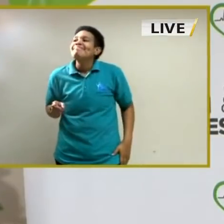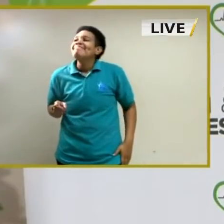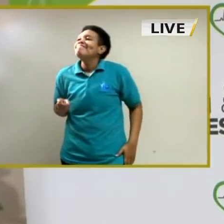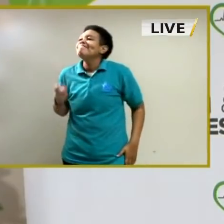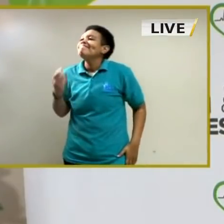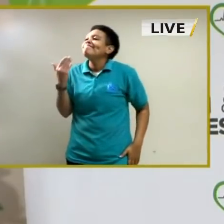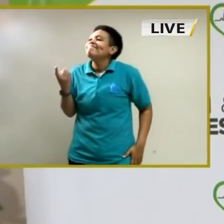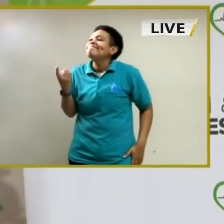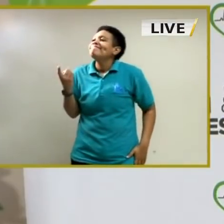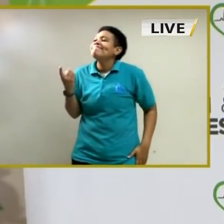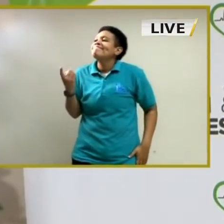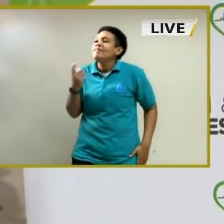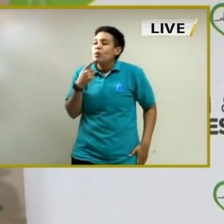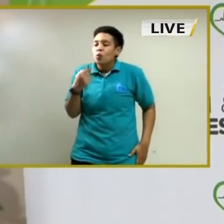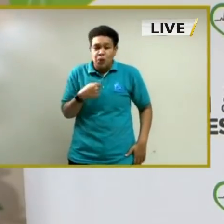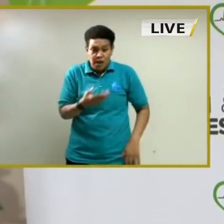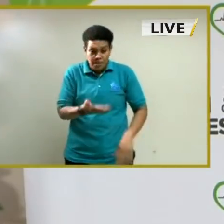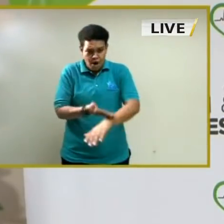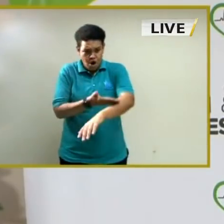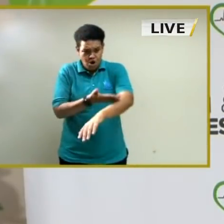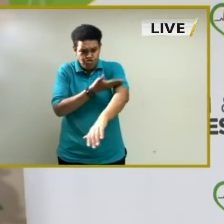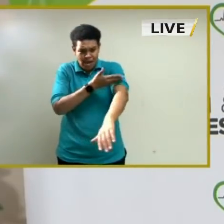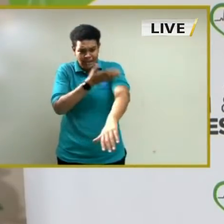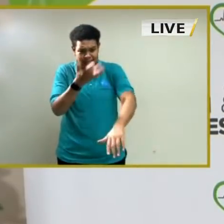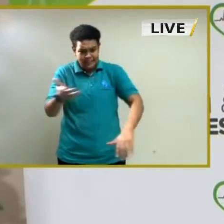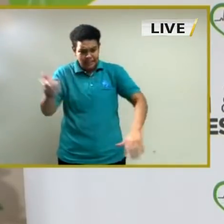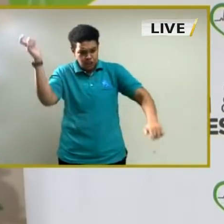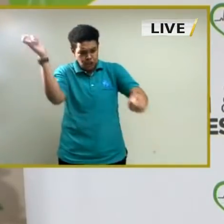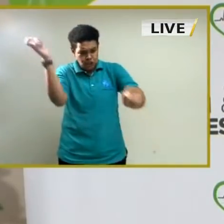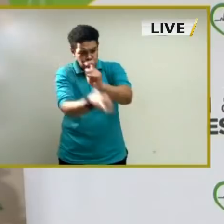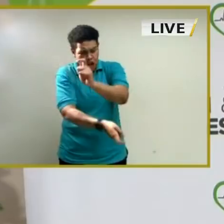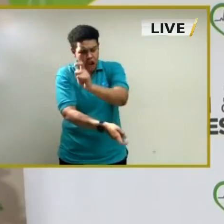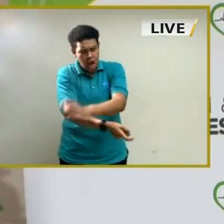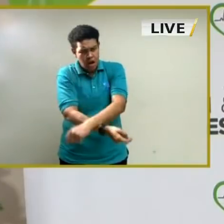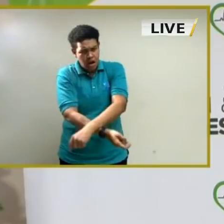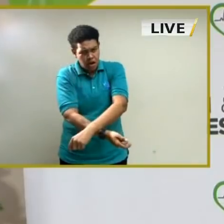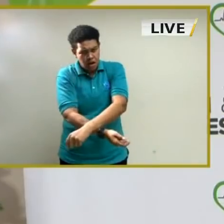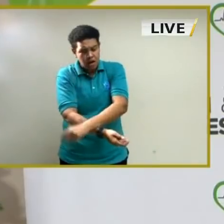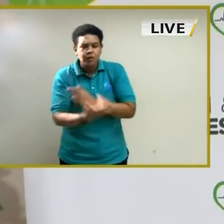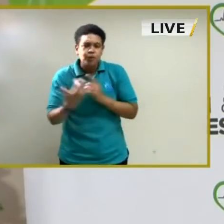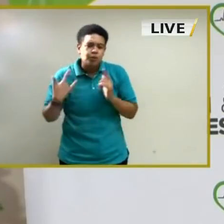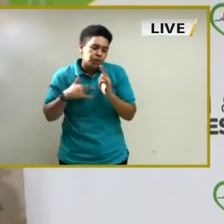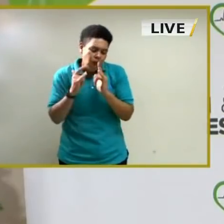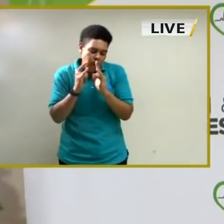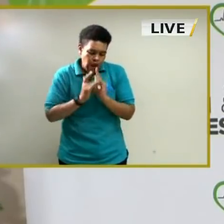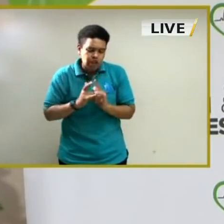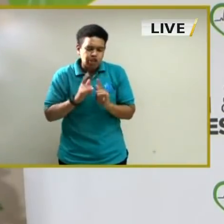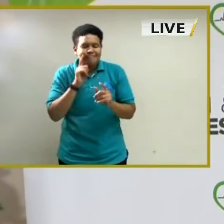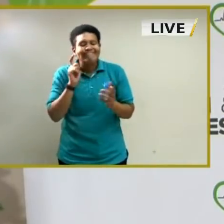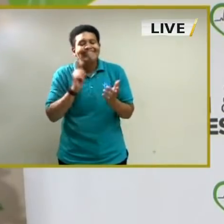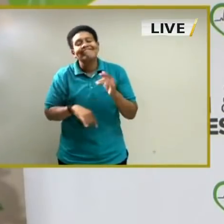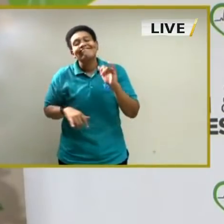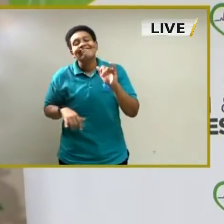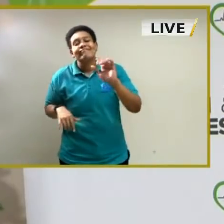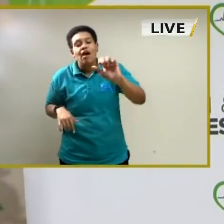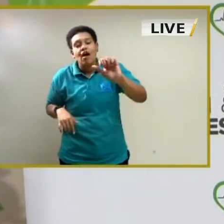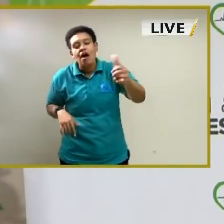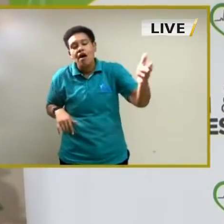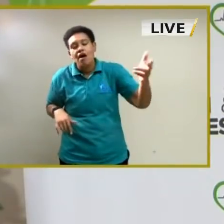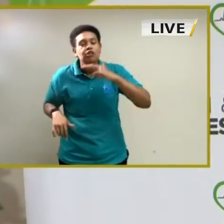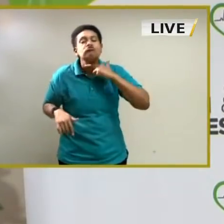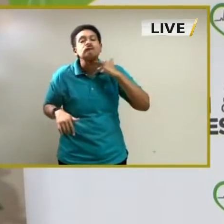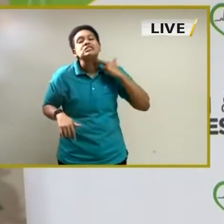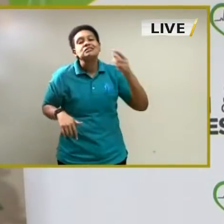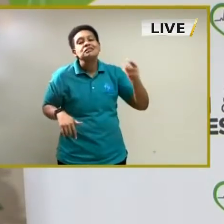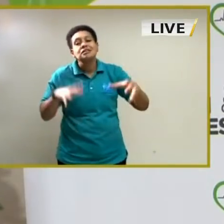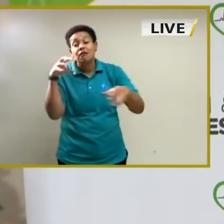we progressed and things changed, we had to adjust, recognizing the other risks that